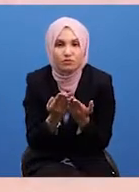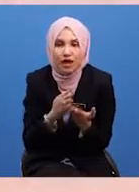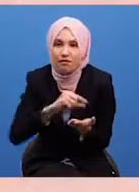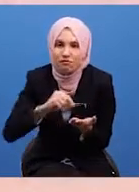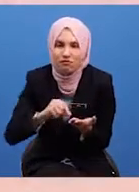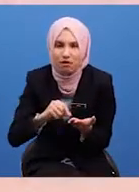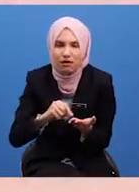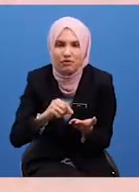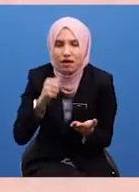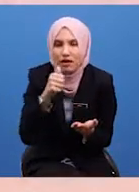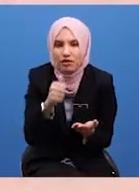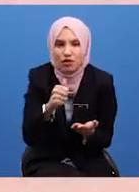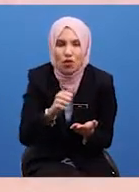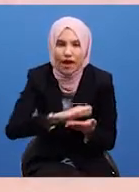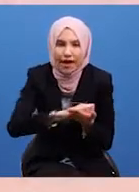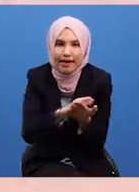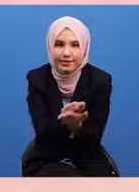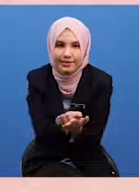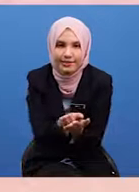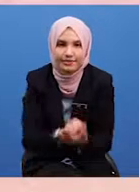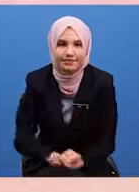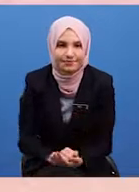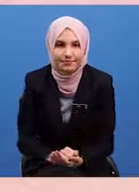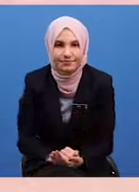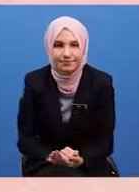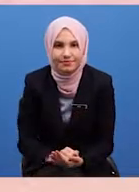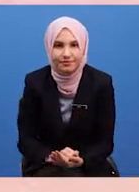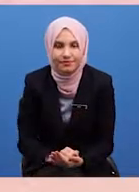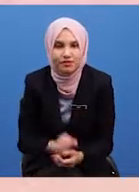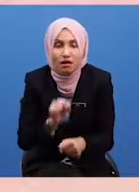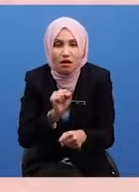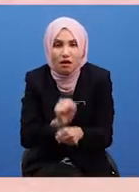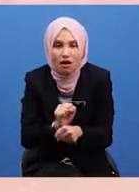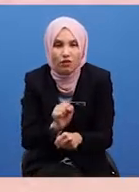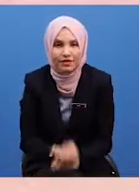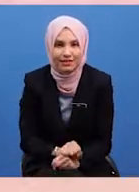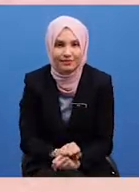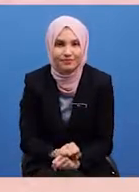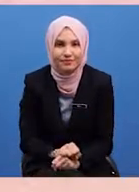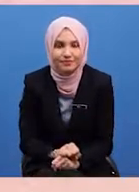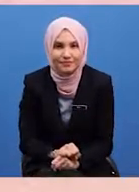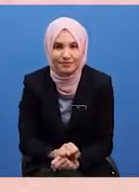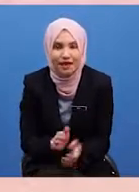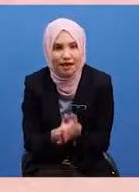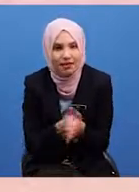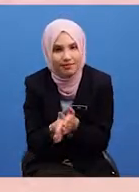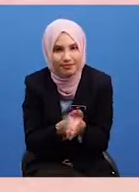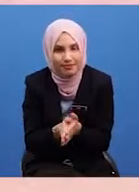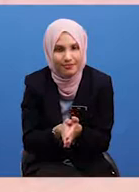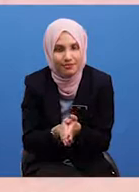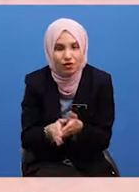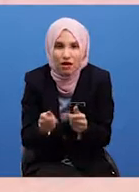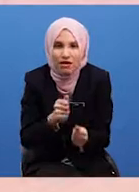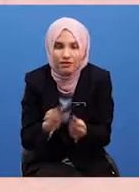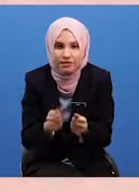good essays. Lin is also hardworking. She recalls how she works hard for the competition